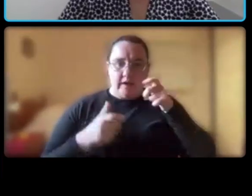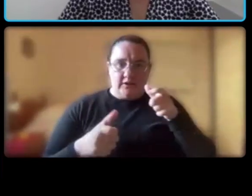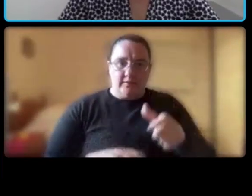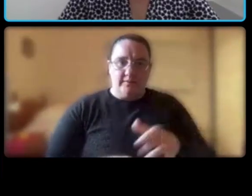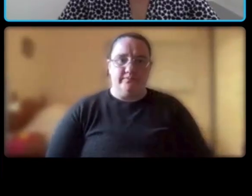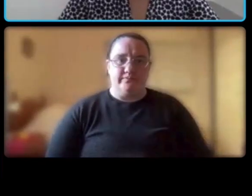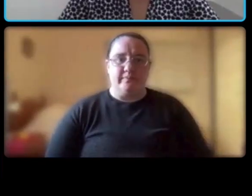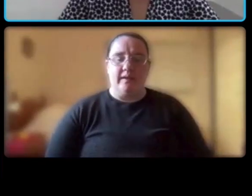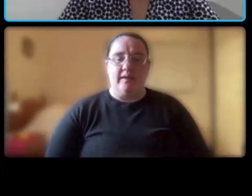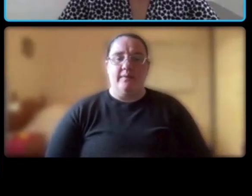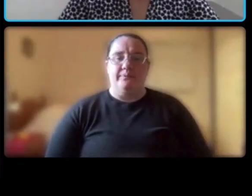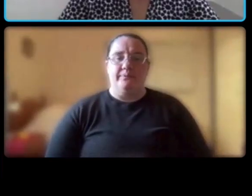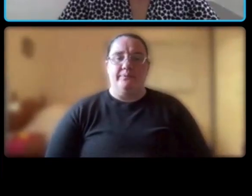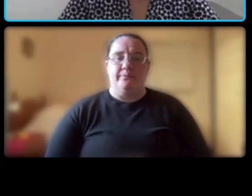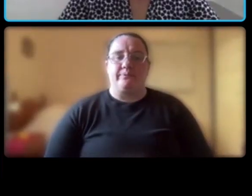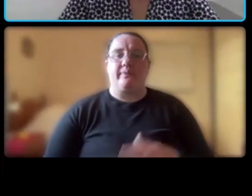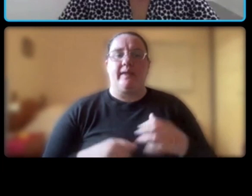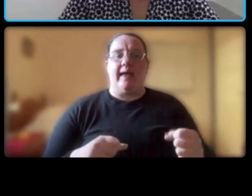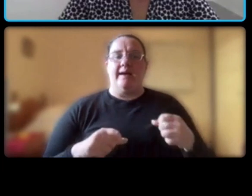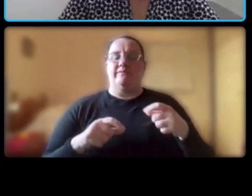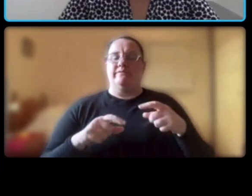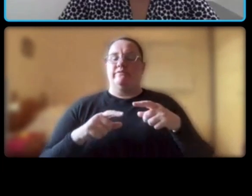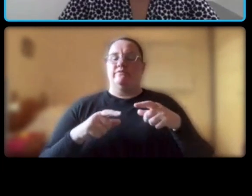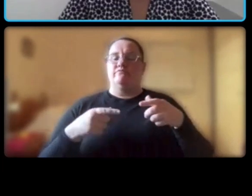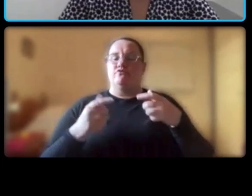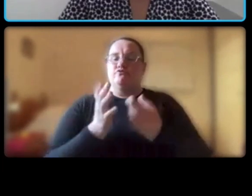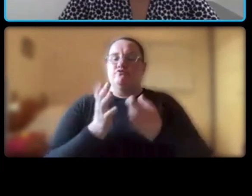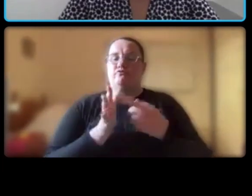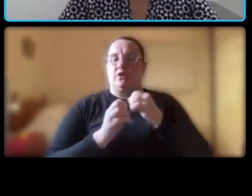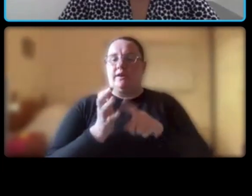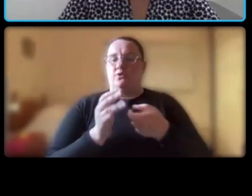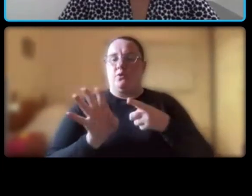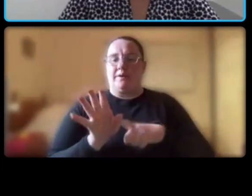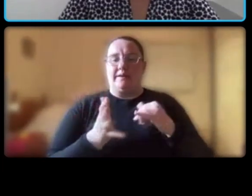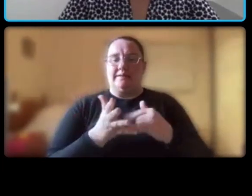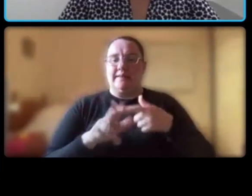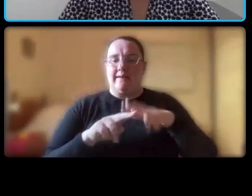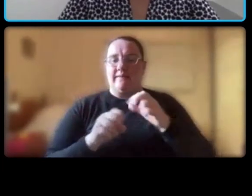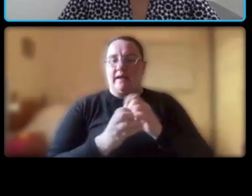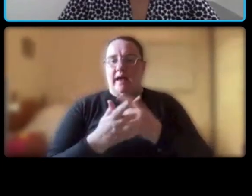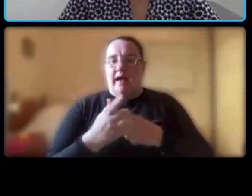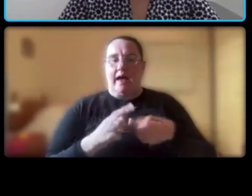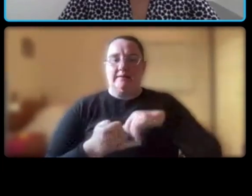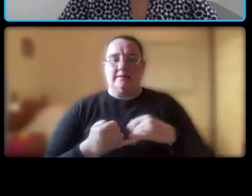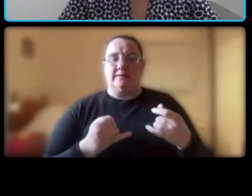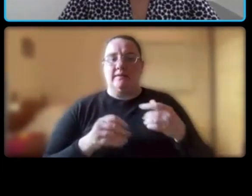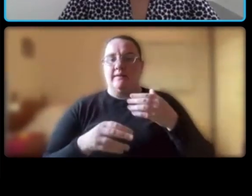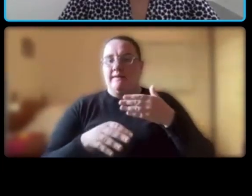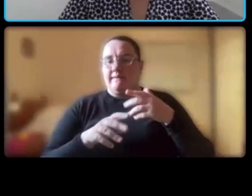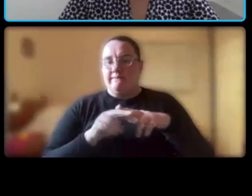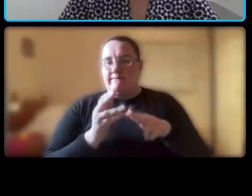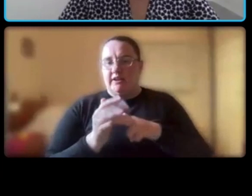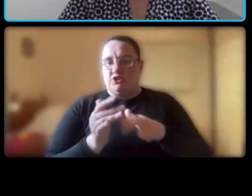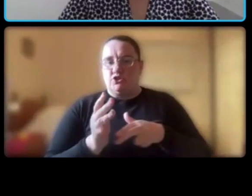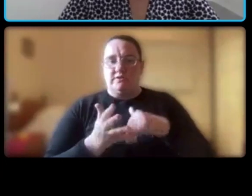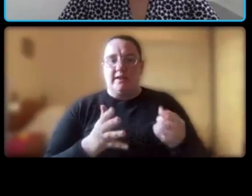multiple mechanisms that we call regulatory safeguards, functions and tools, as shown on the slide. The new model safeguards include